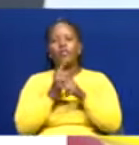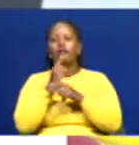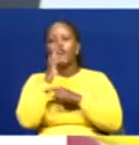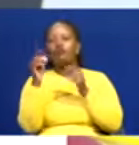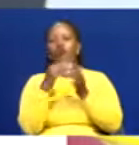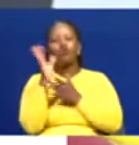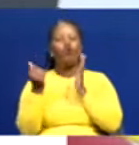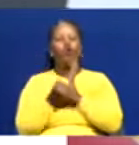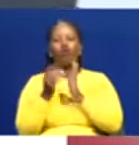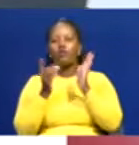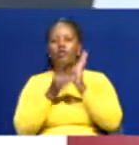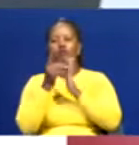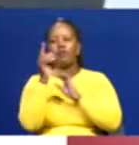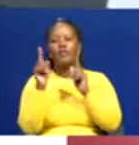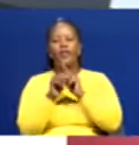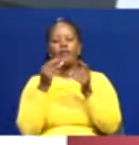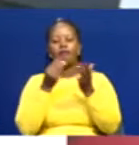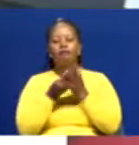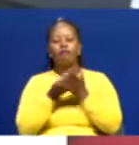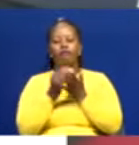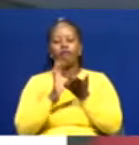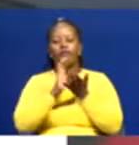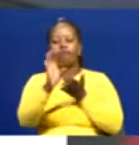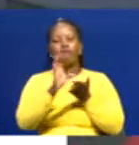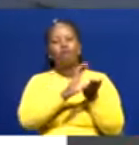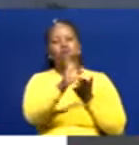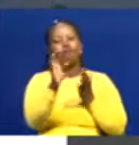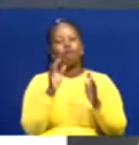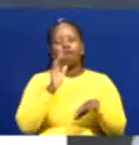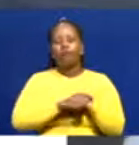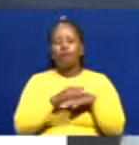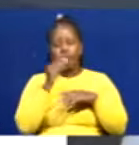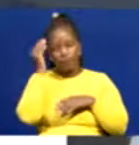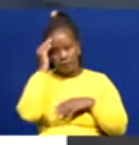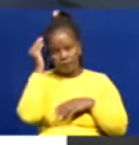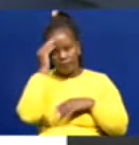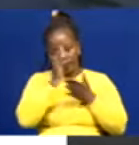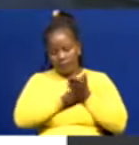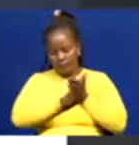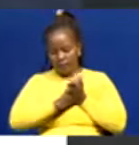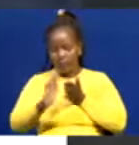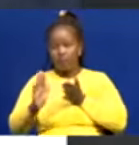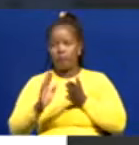and adequate human resources provided for uninterrupted learning.